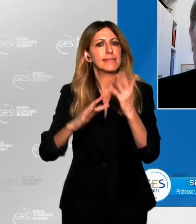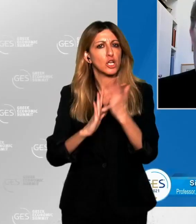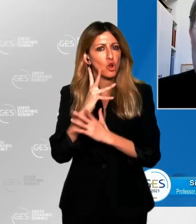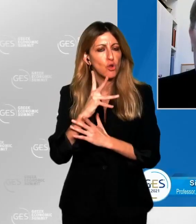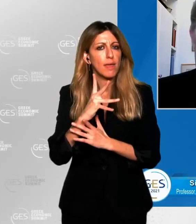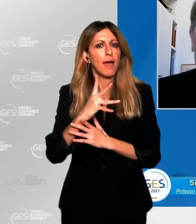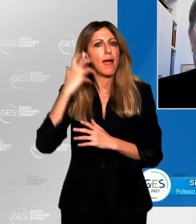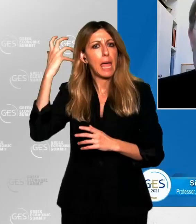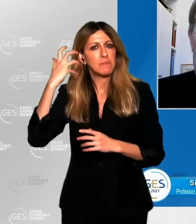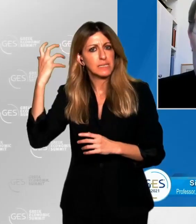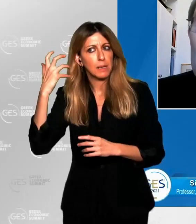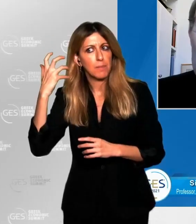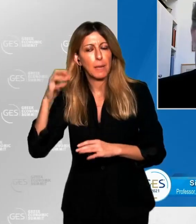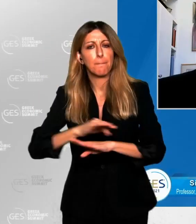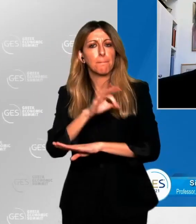jobs will come out of